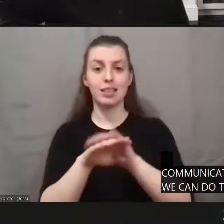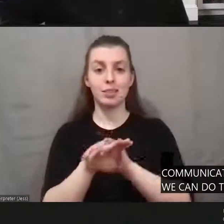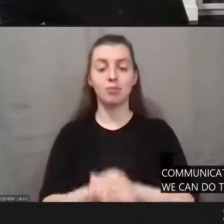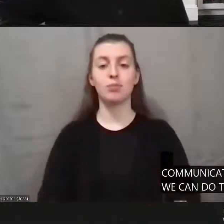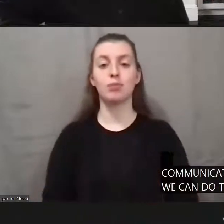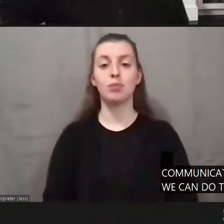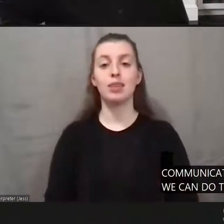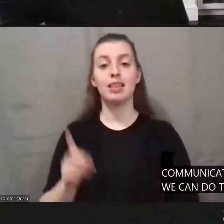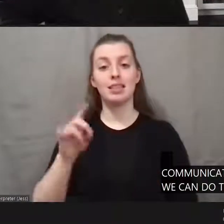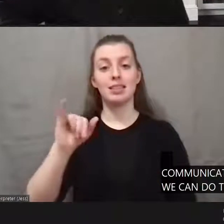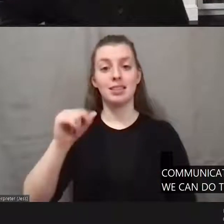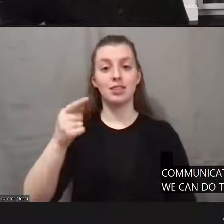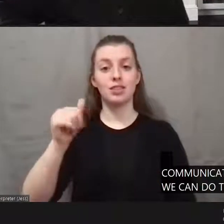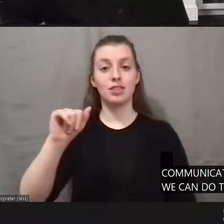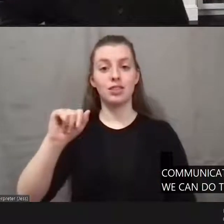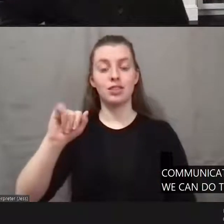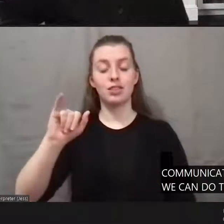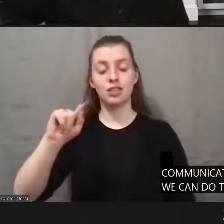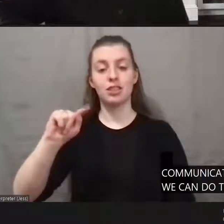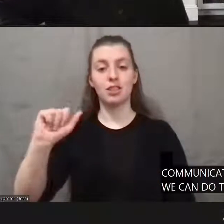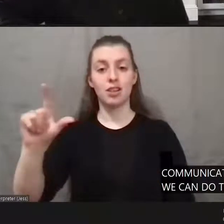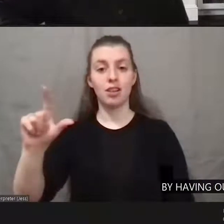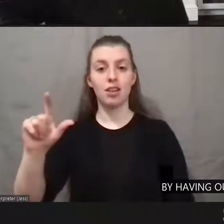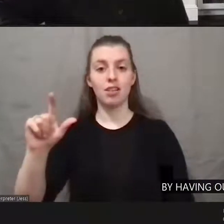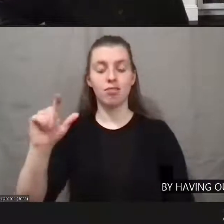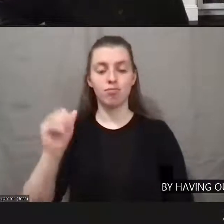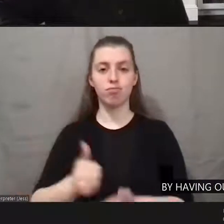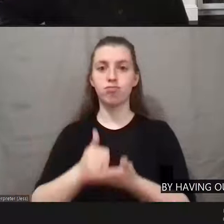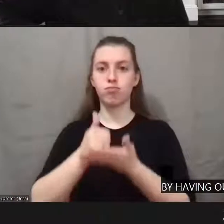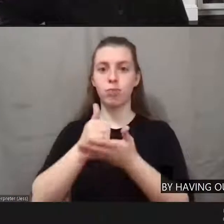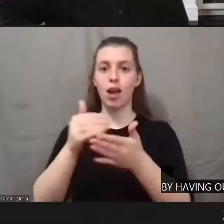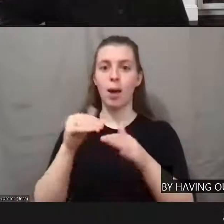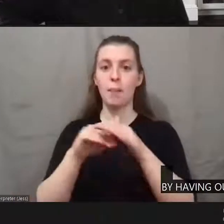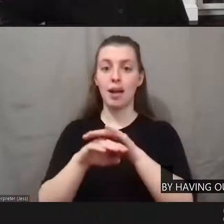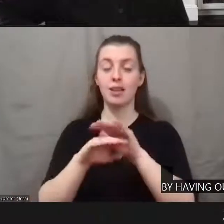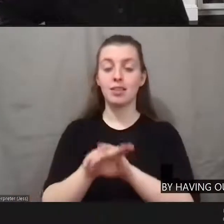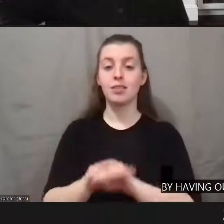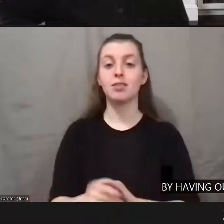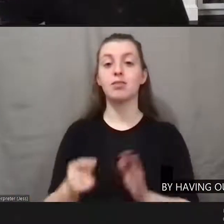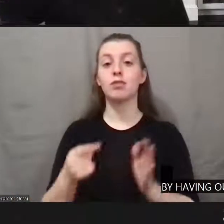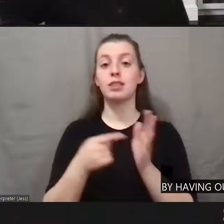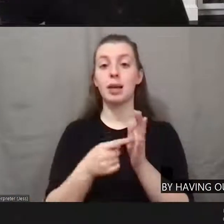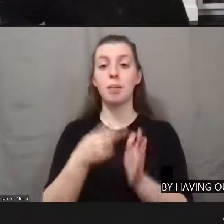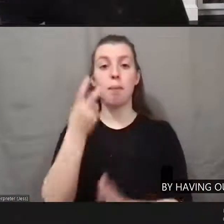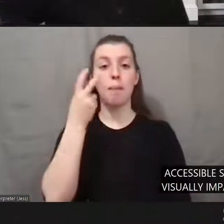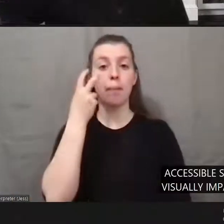platforms accessible so that visually impaired people, hearing impaired people,